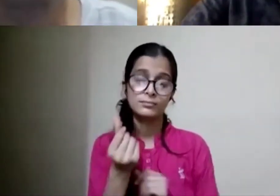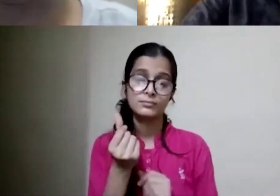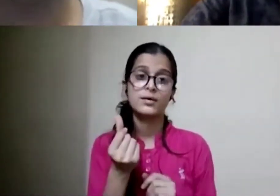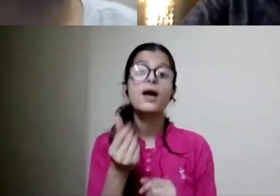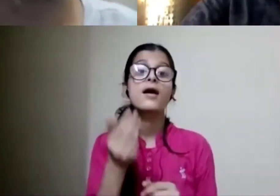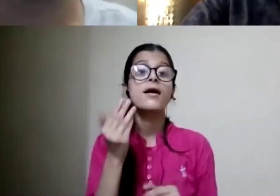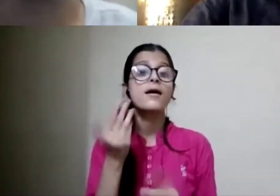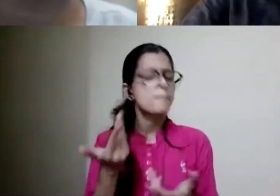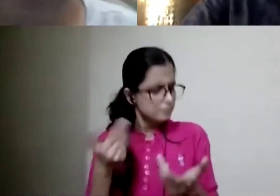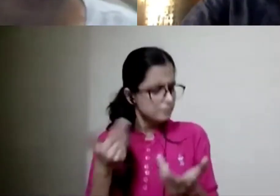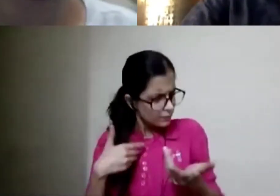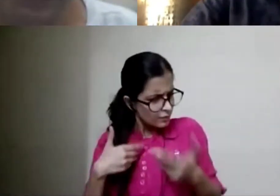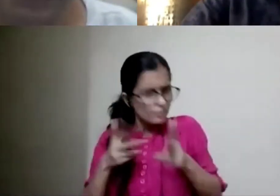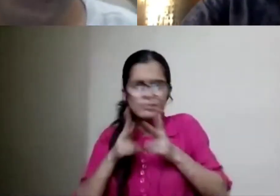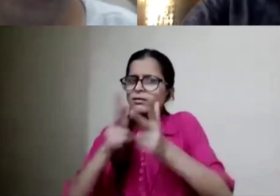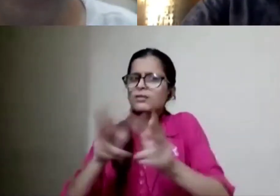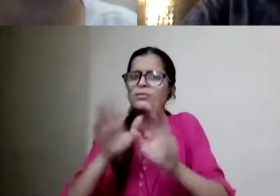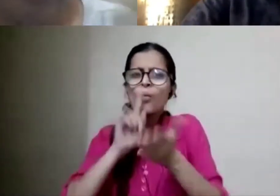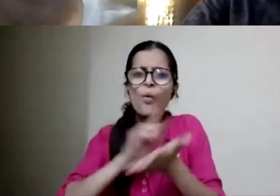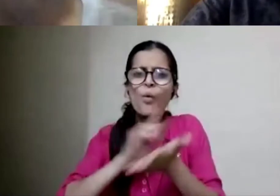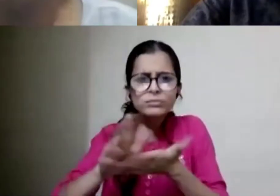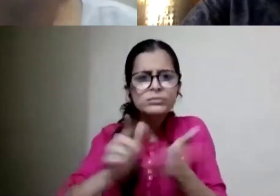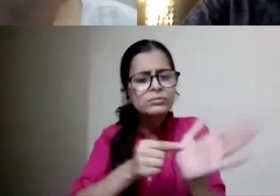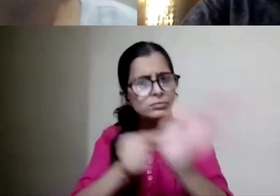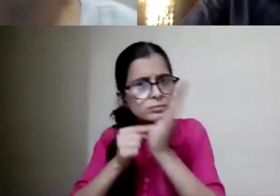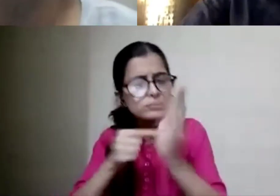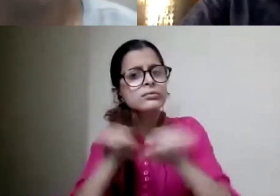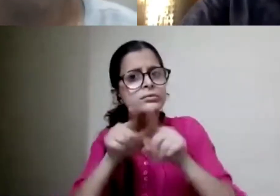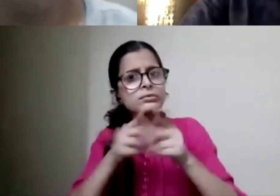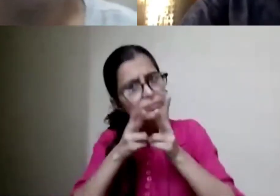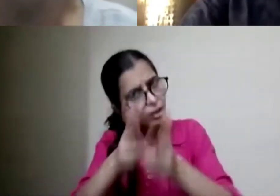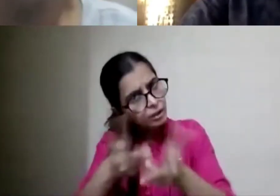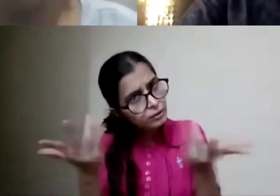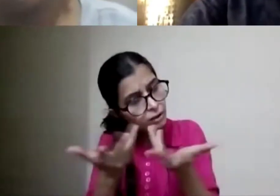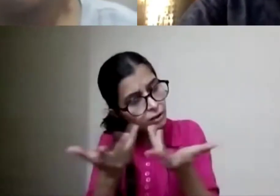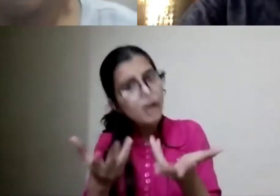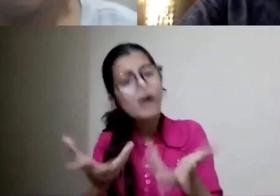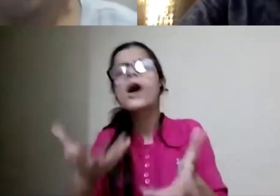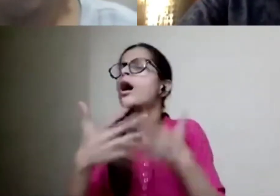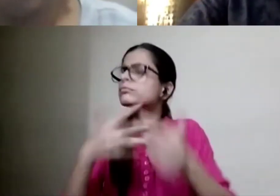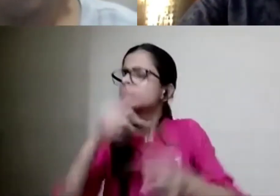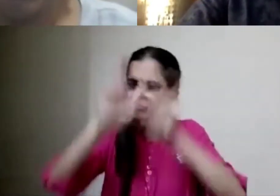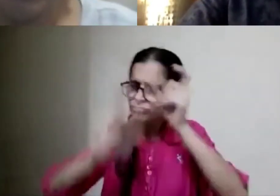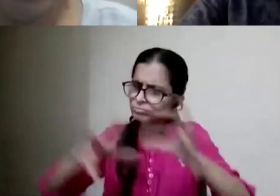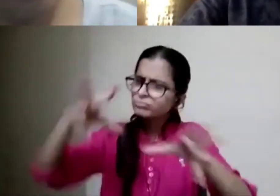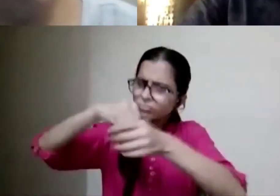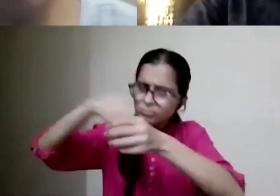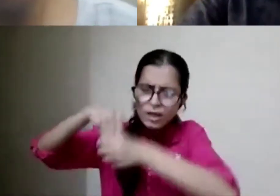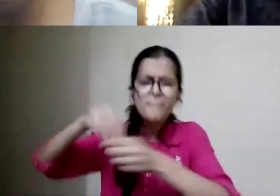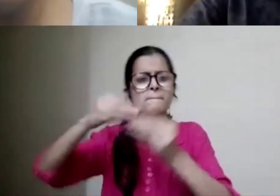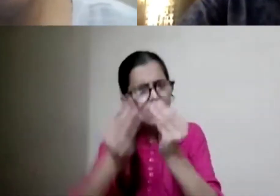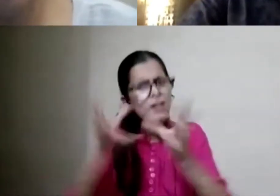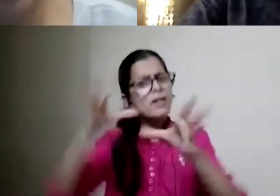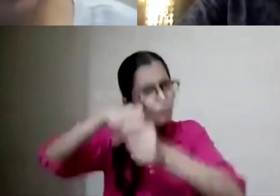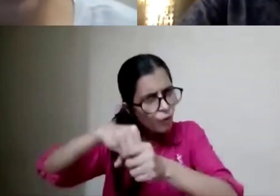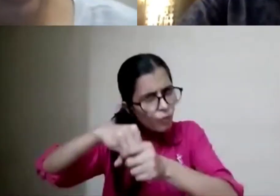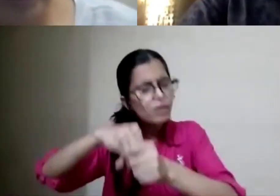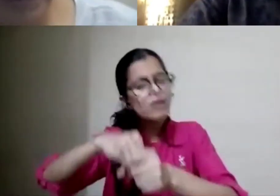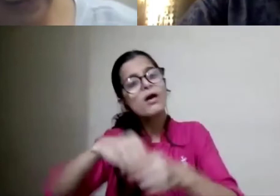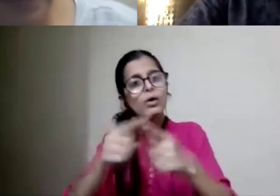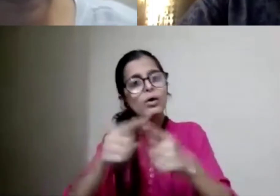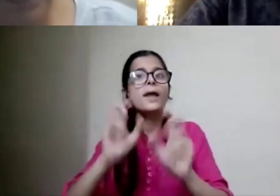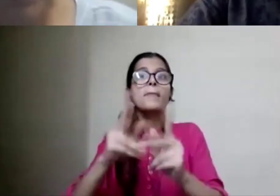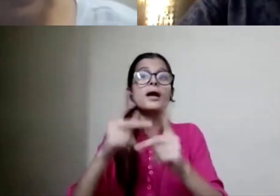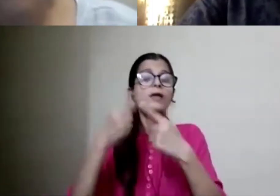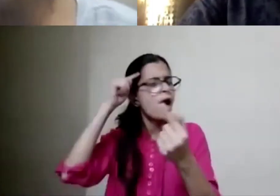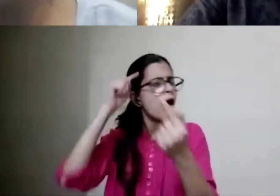Because, I mean, even I will say very honestly with you that I was, as somebody who was involved in the making of that bill, one was very disappointed with what